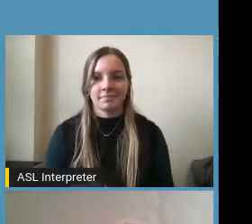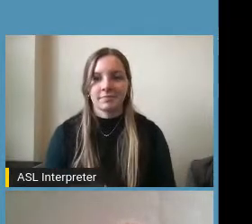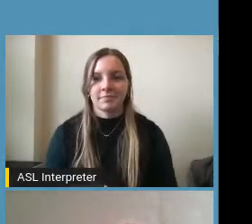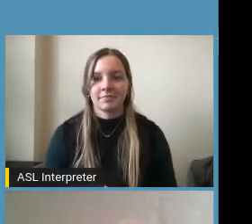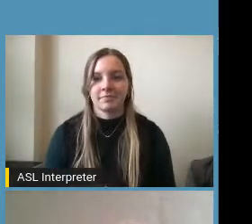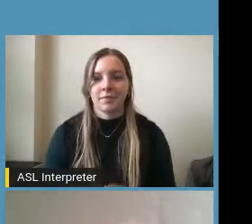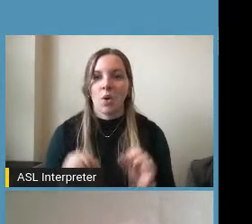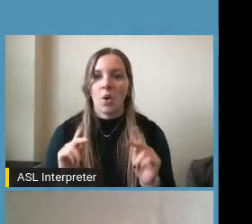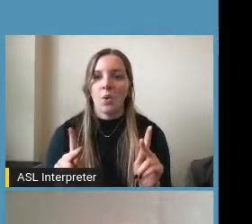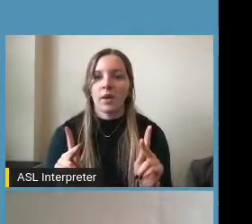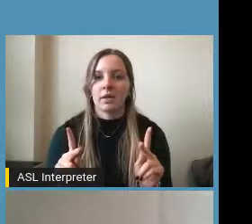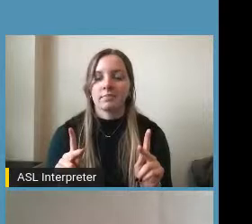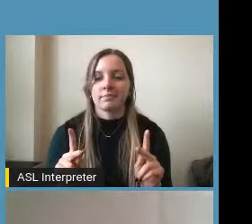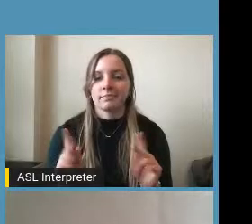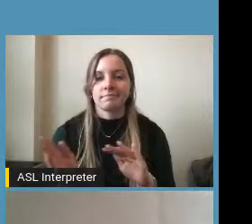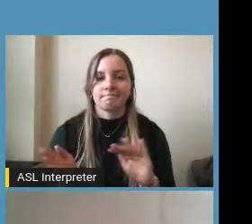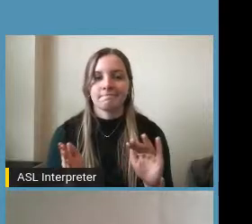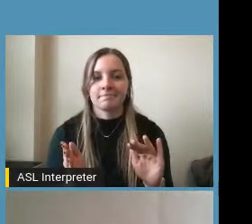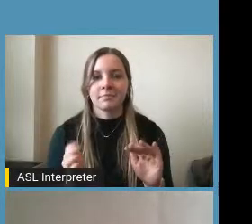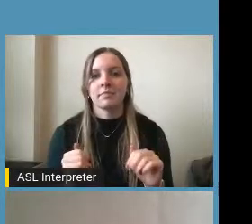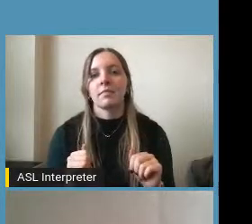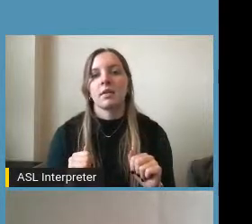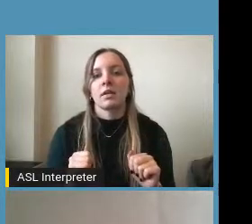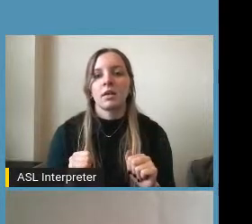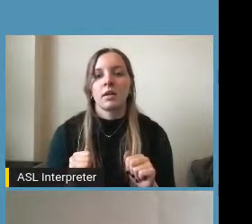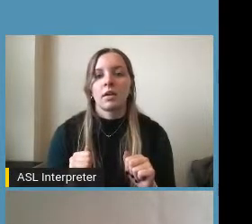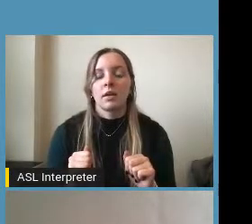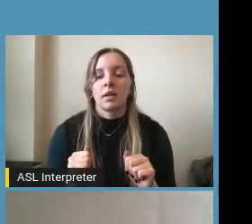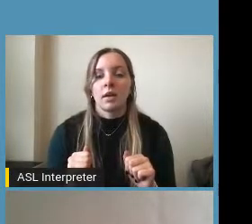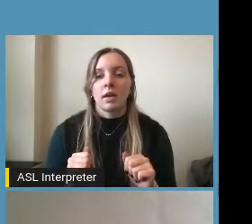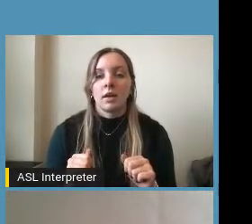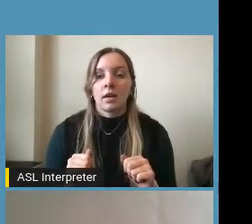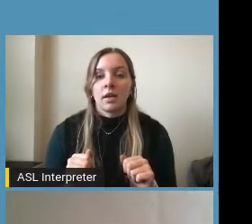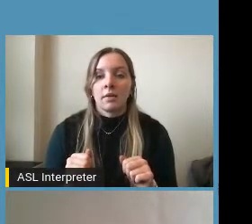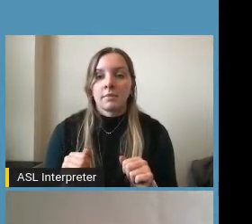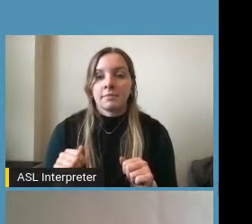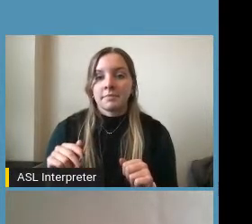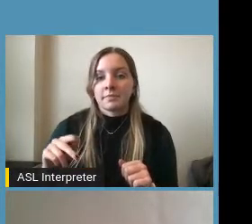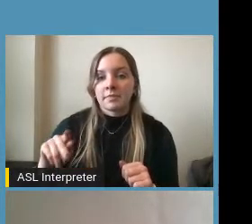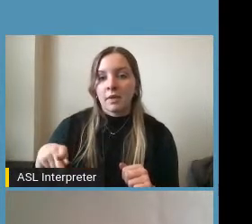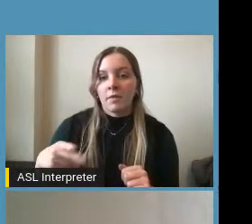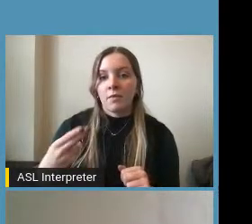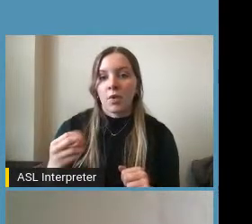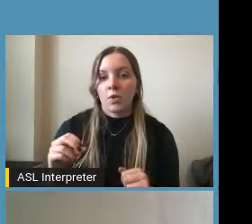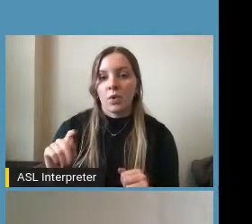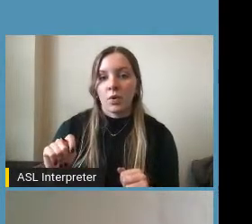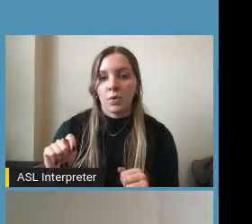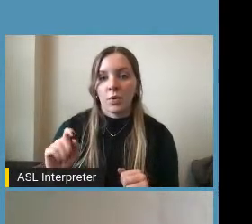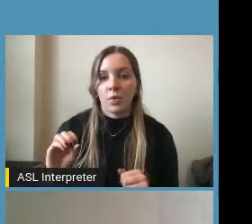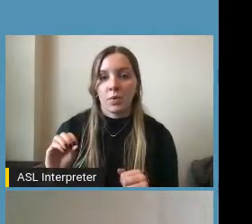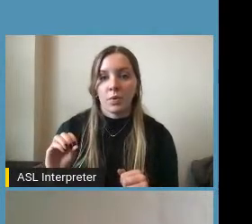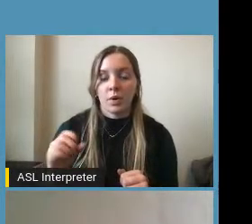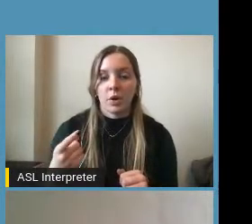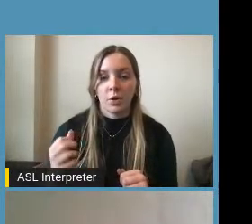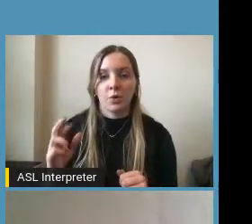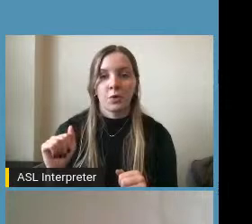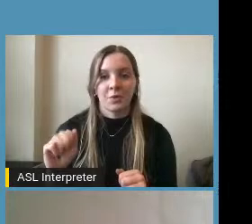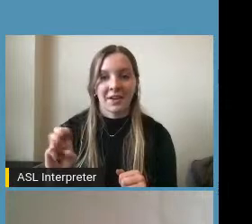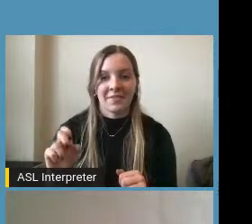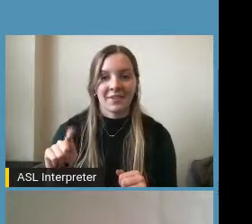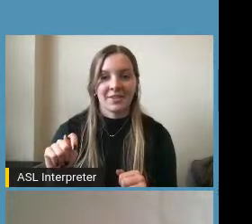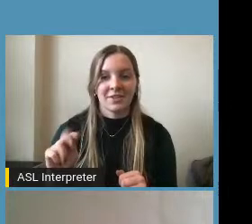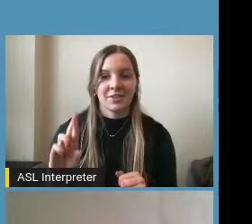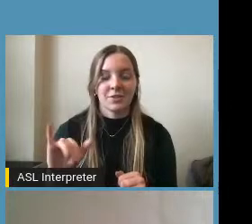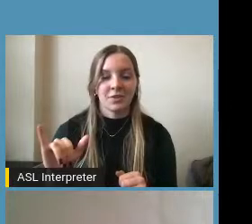Okay. You can do photogrammetry actually without a lot of equipment. So if I was working outdoors, the thing I